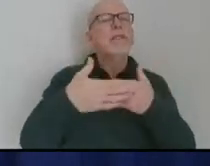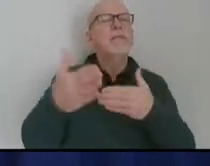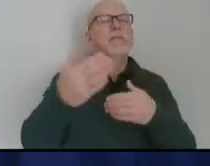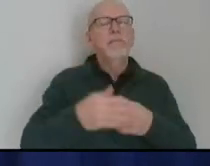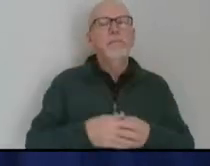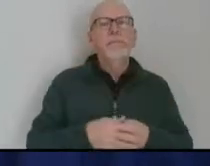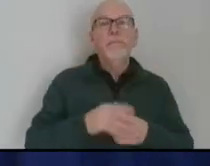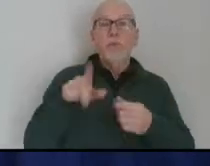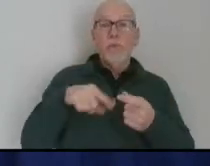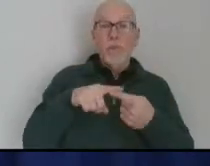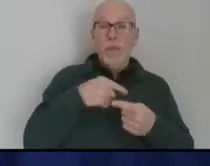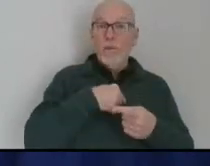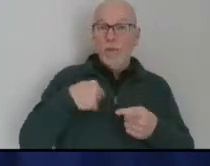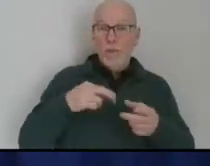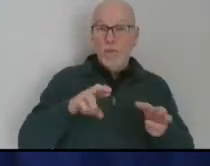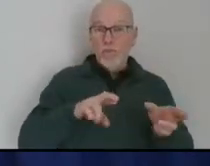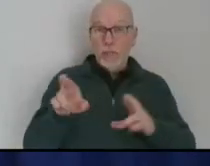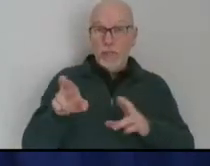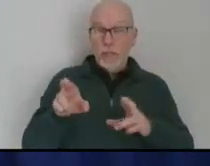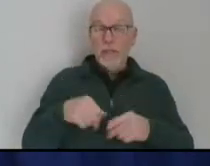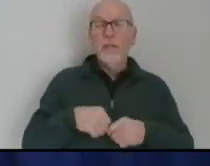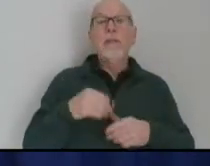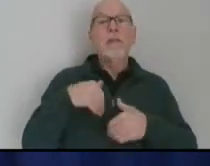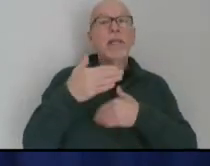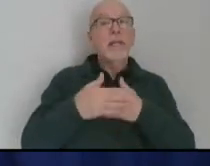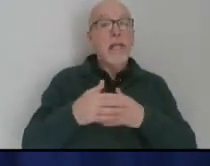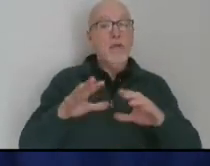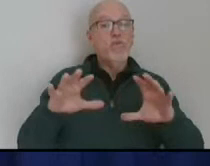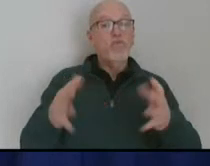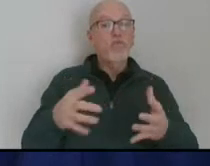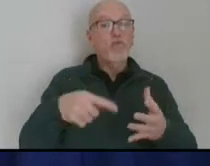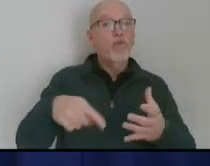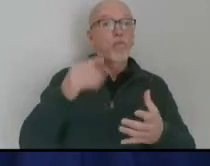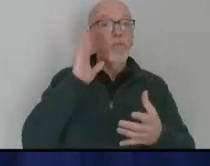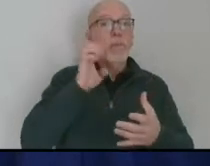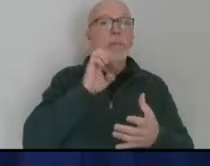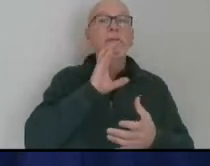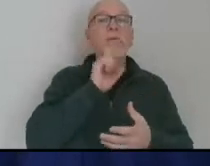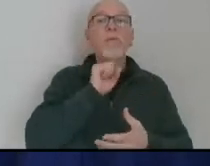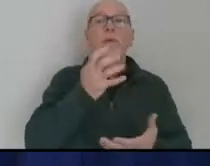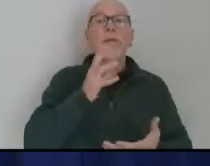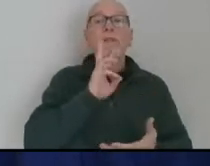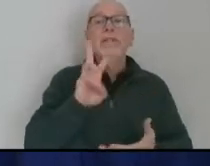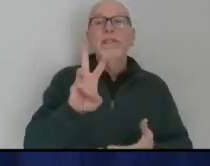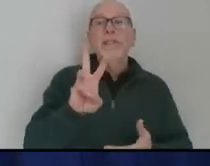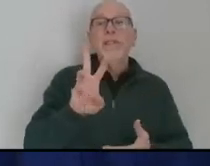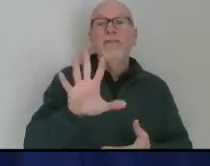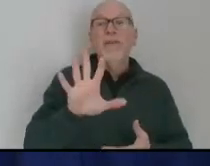are ready, the next eligible group of Hoosiers will be people ages 65 to